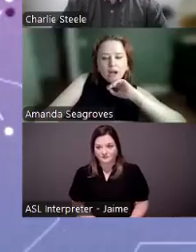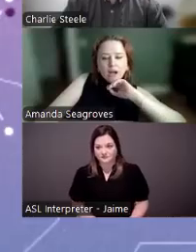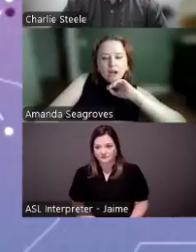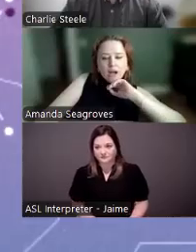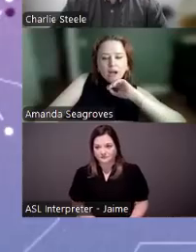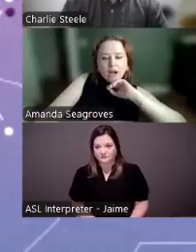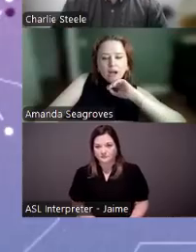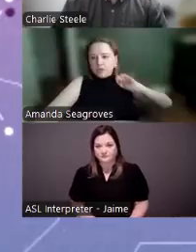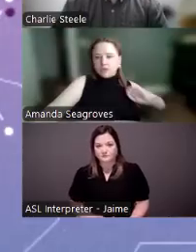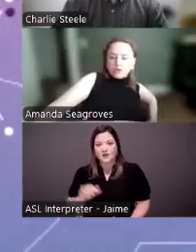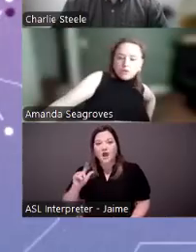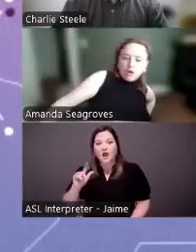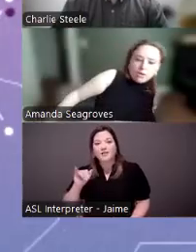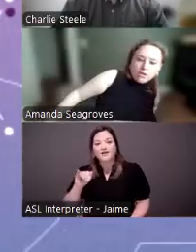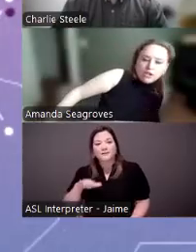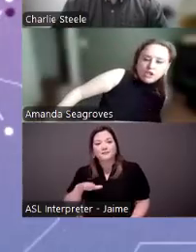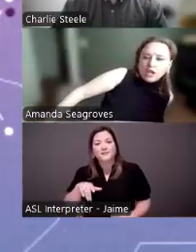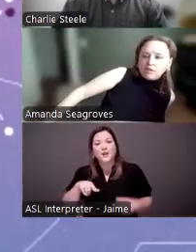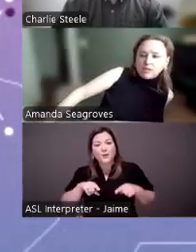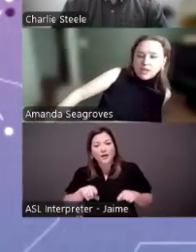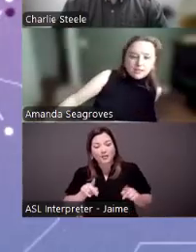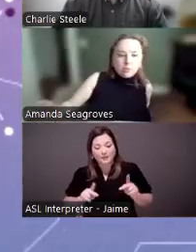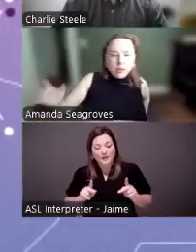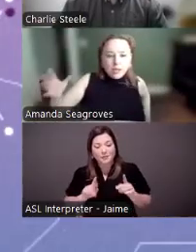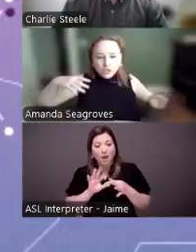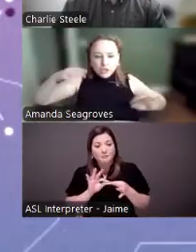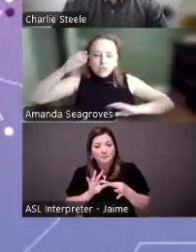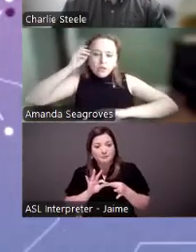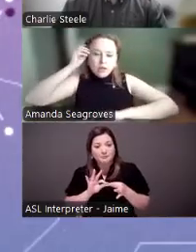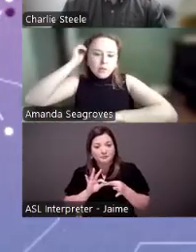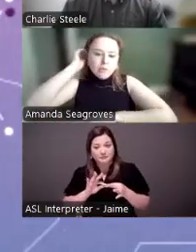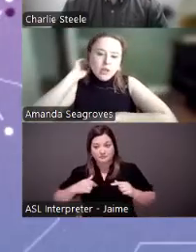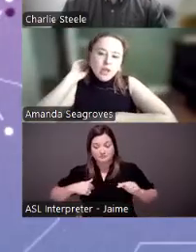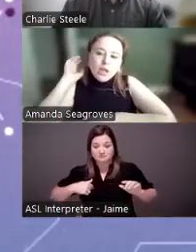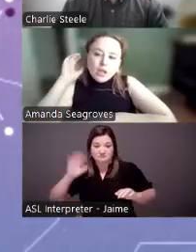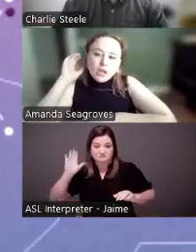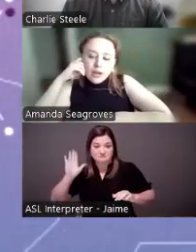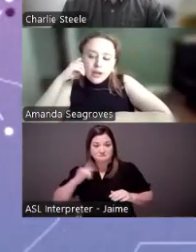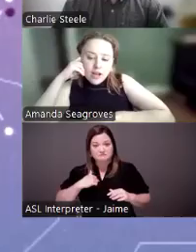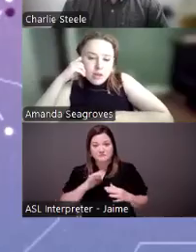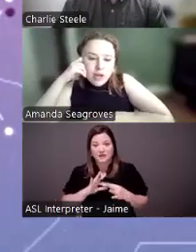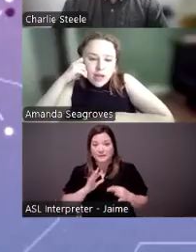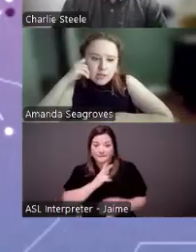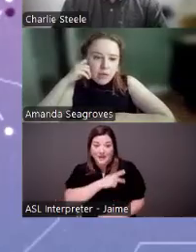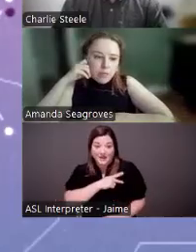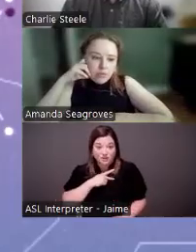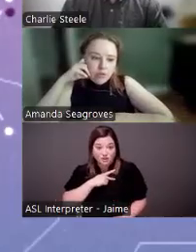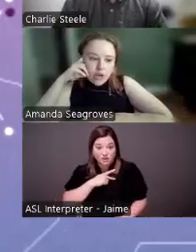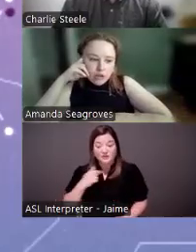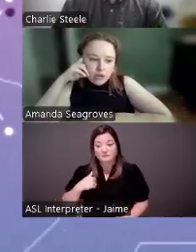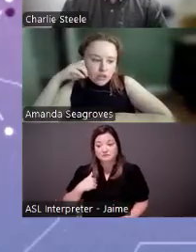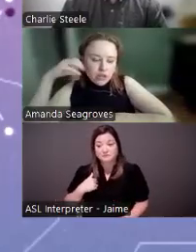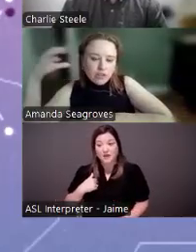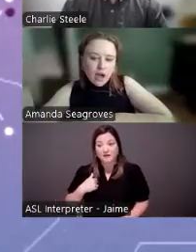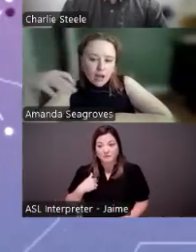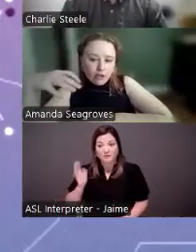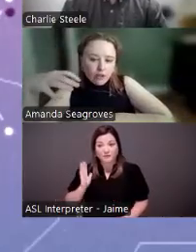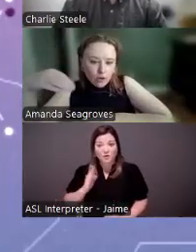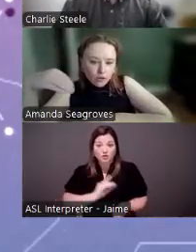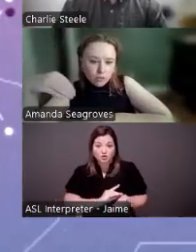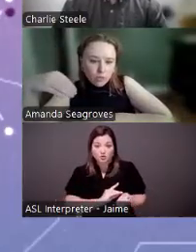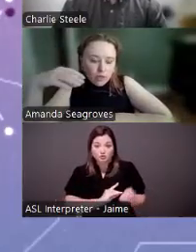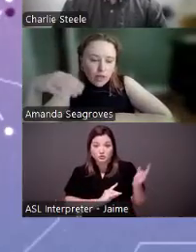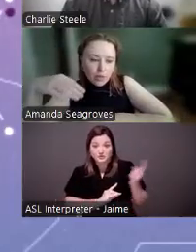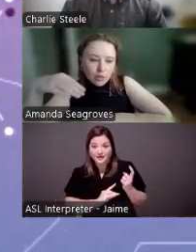Ollie, while people put their comments in the chat, I'll say as a patient, I've been asked by providers, if I